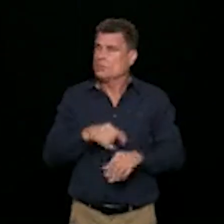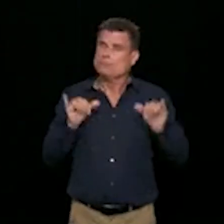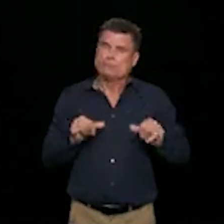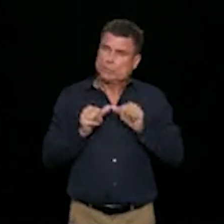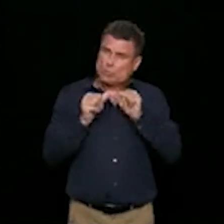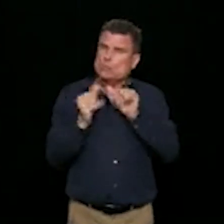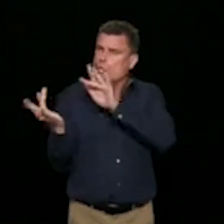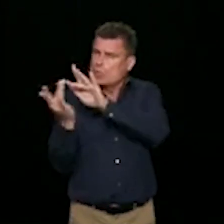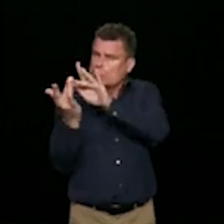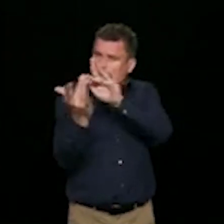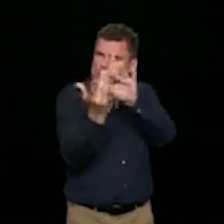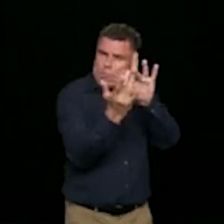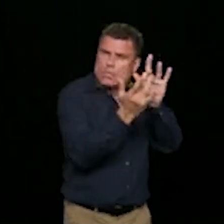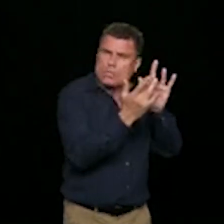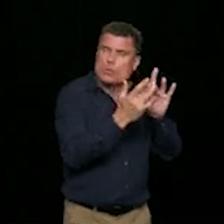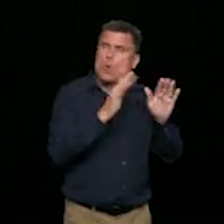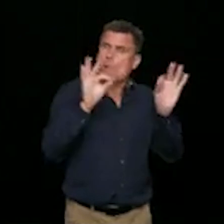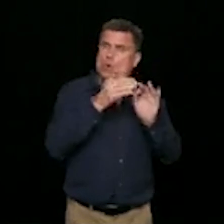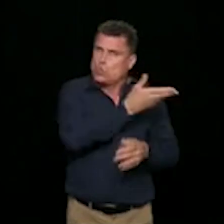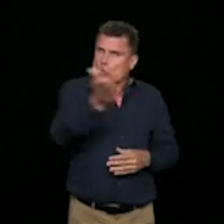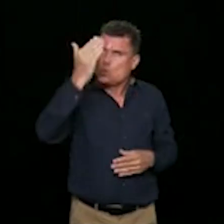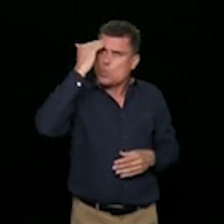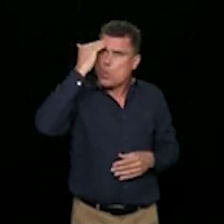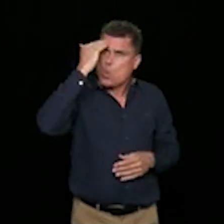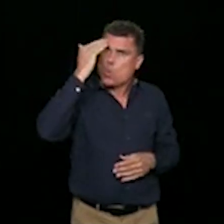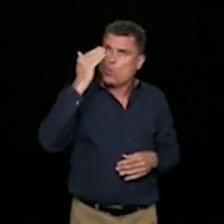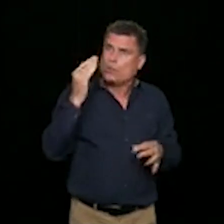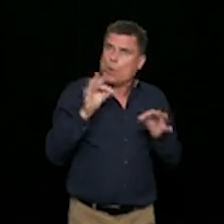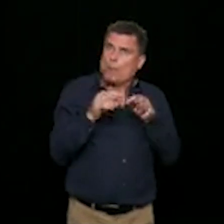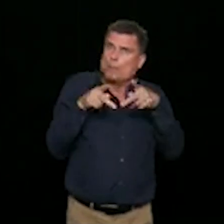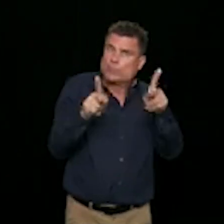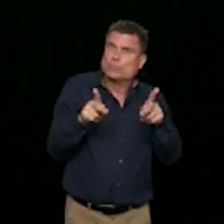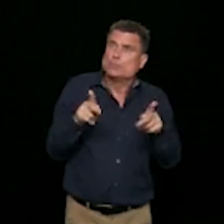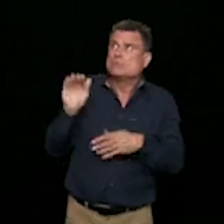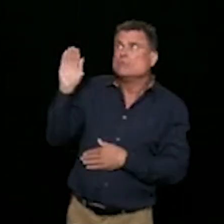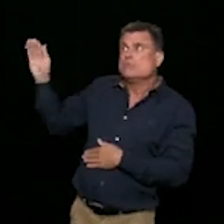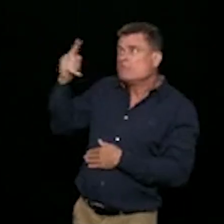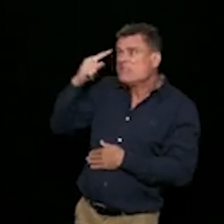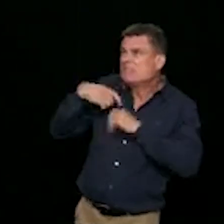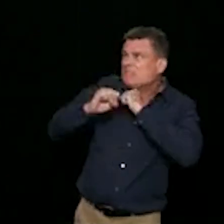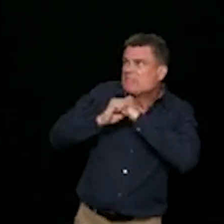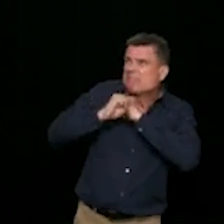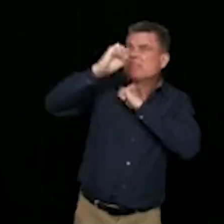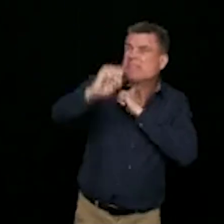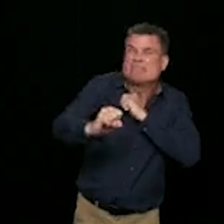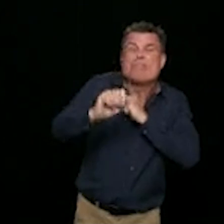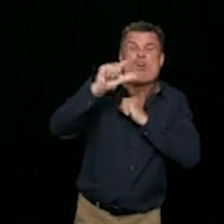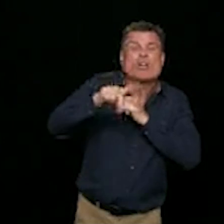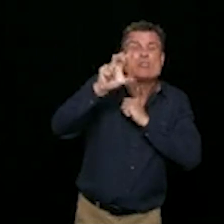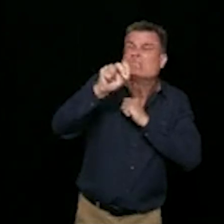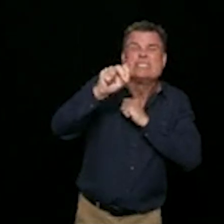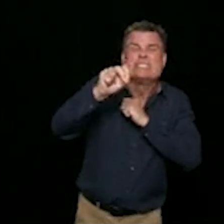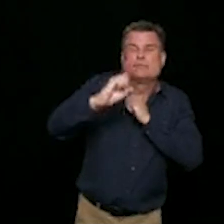workers' advocacy groups. We continue to do stakeholder outreach to make sure that everyone knows